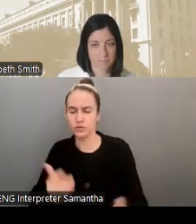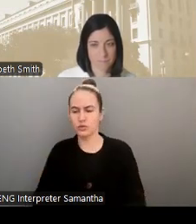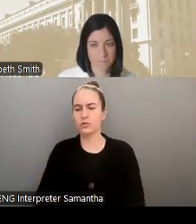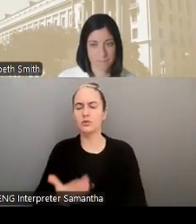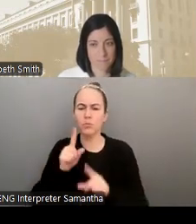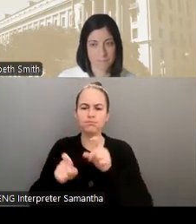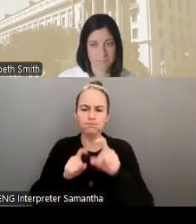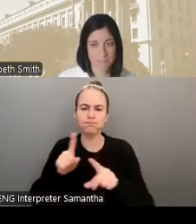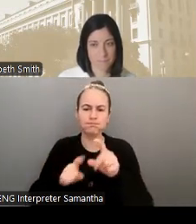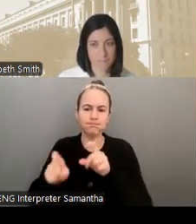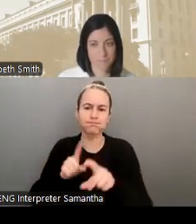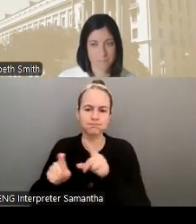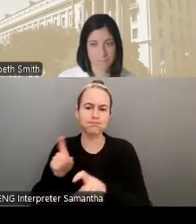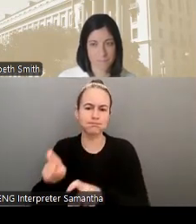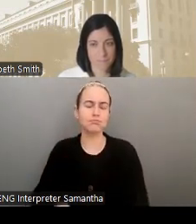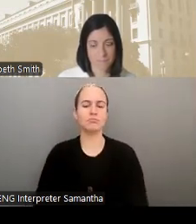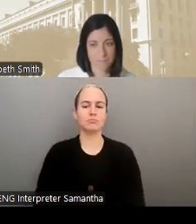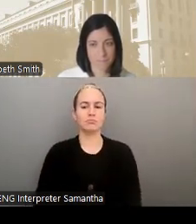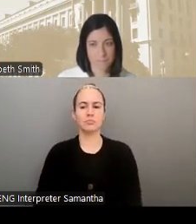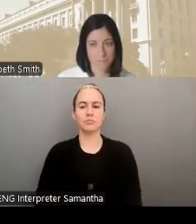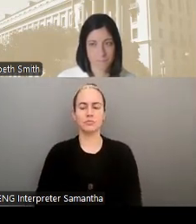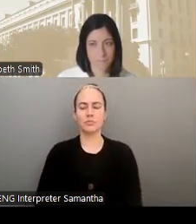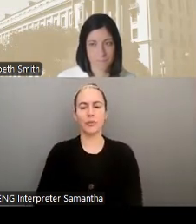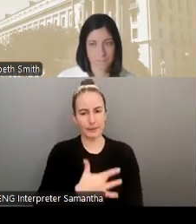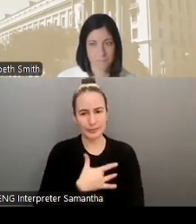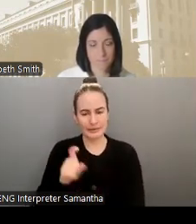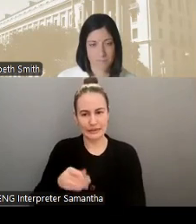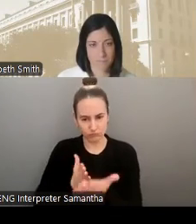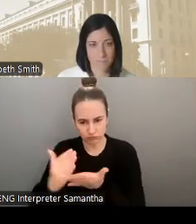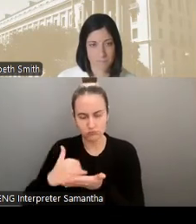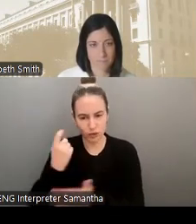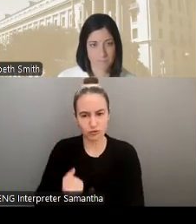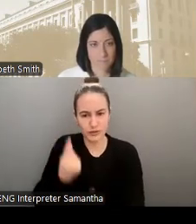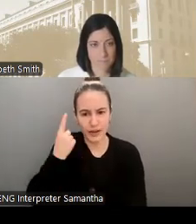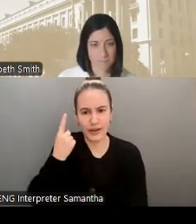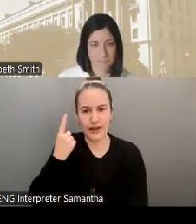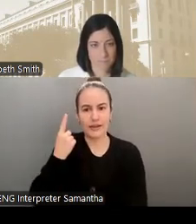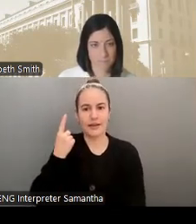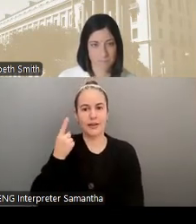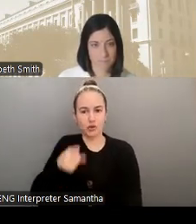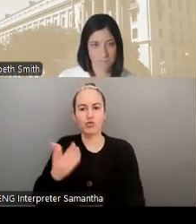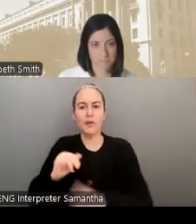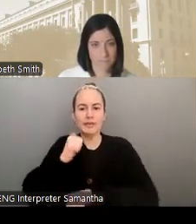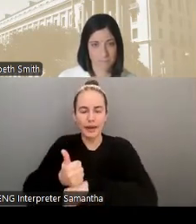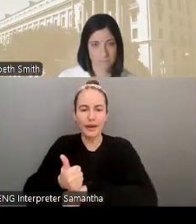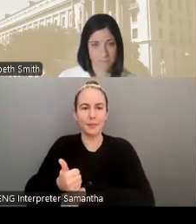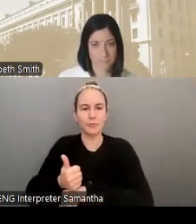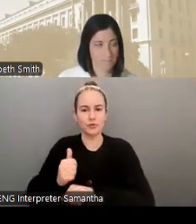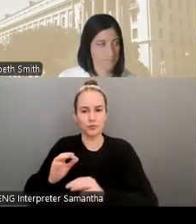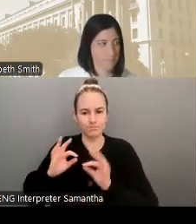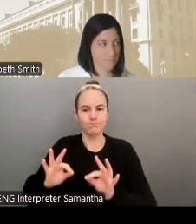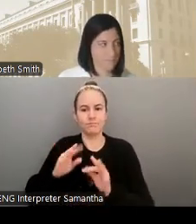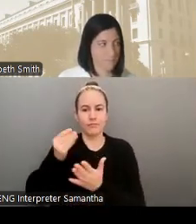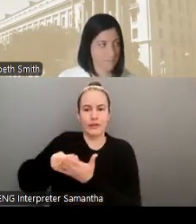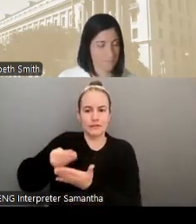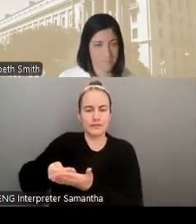questions, but we generally have to get an understanding of what it is that you have in place to secure these federal funds. Then we